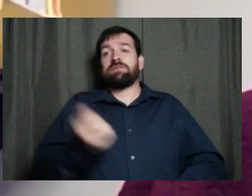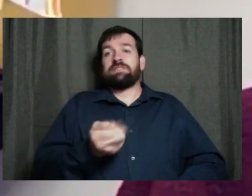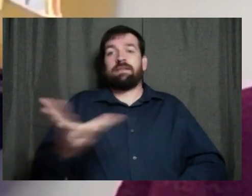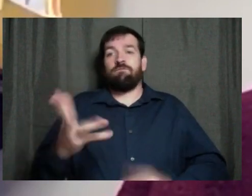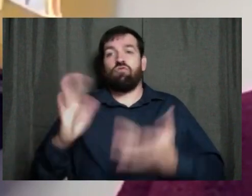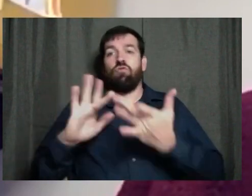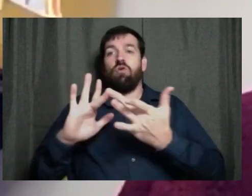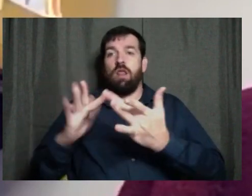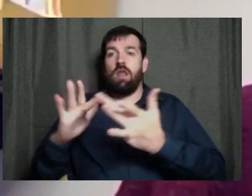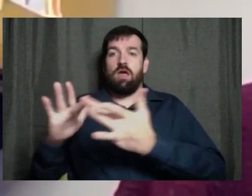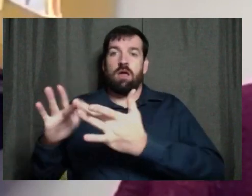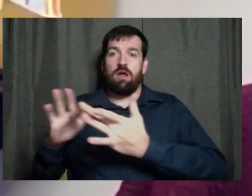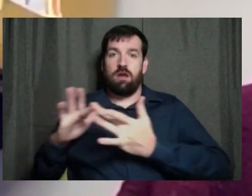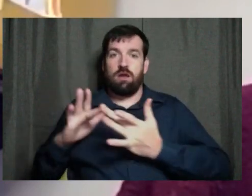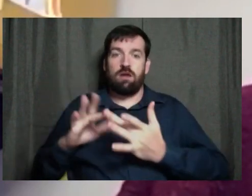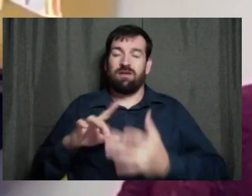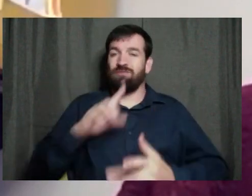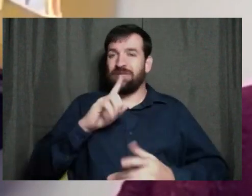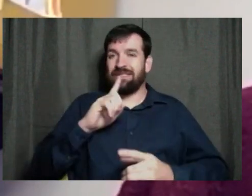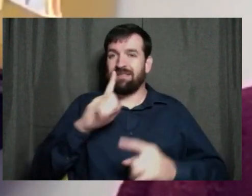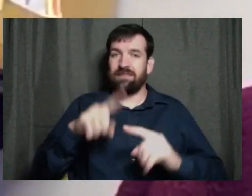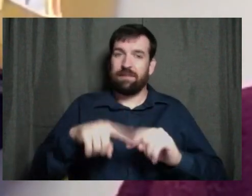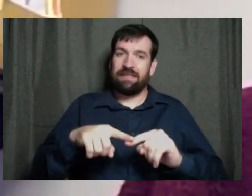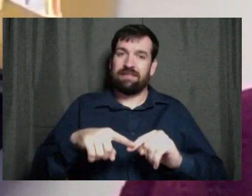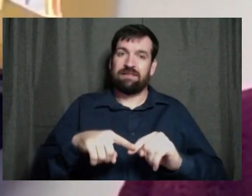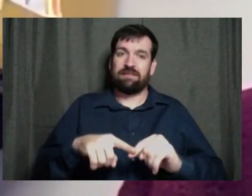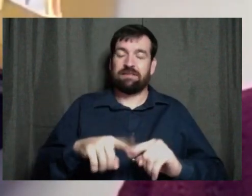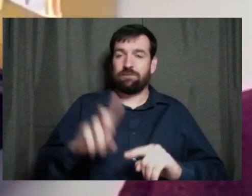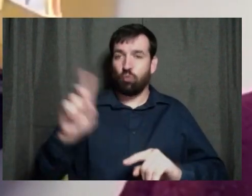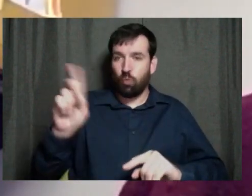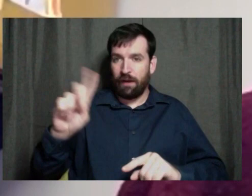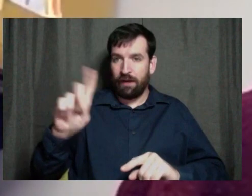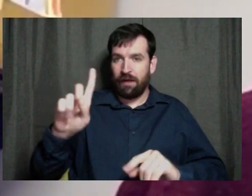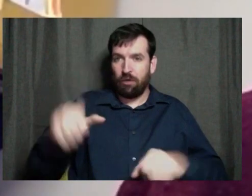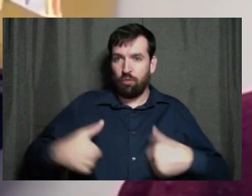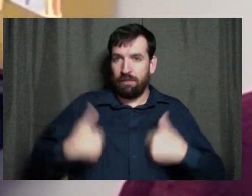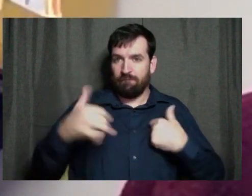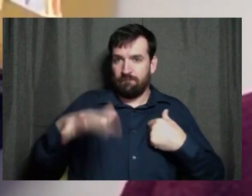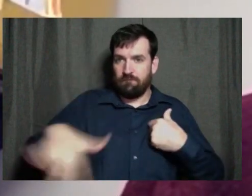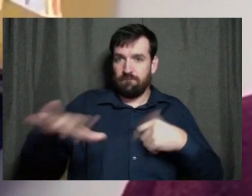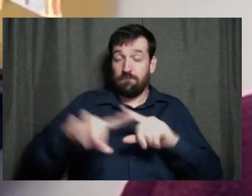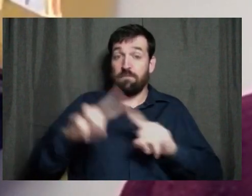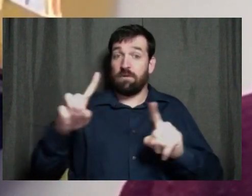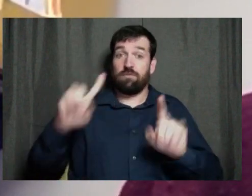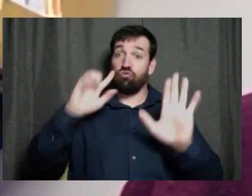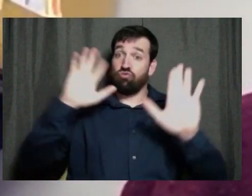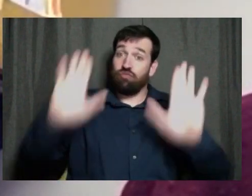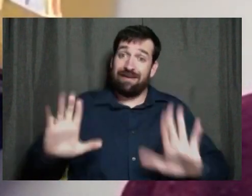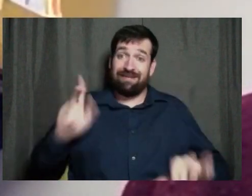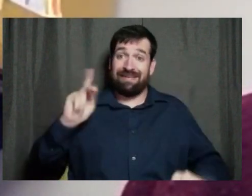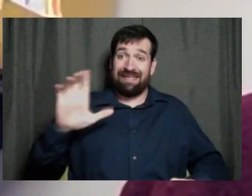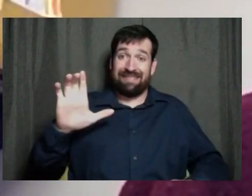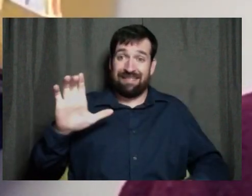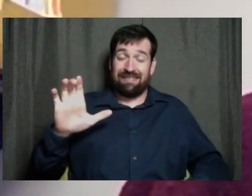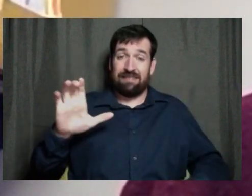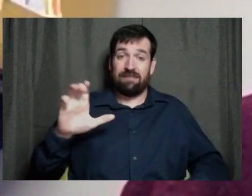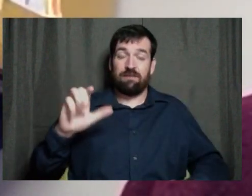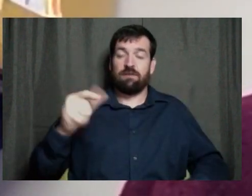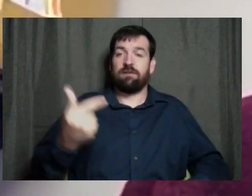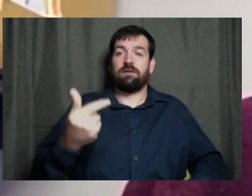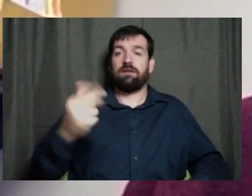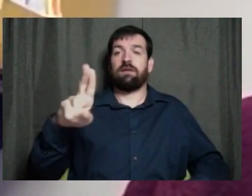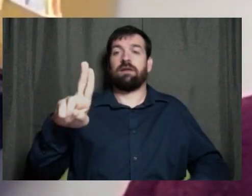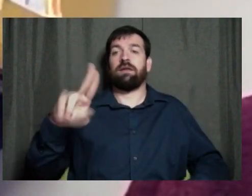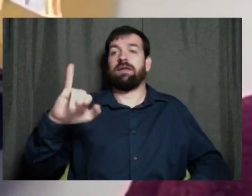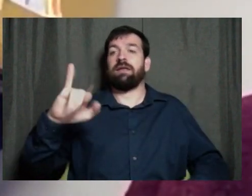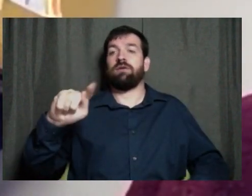online, and it really depends on where you're located, but a great one in Kansas City is actually Gilda's Club.